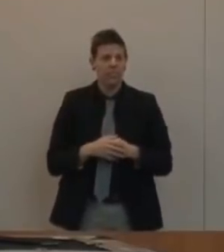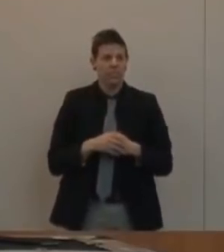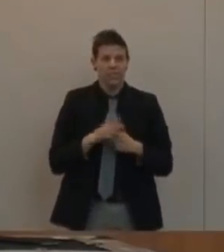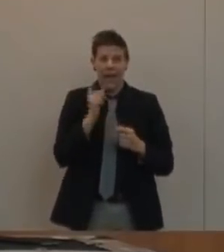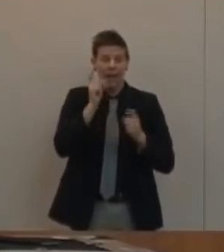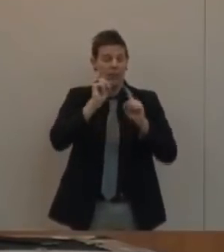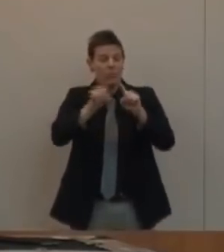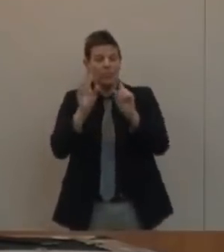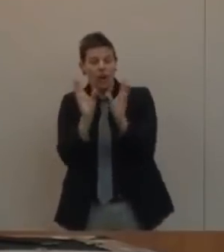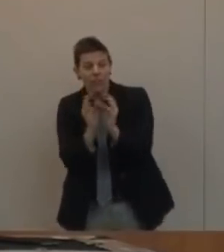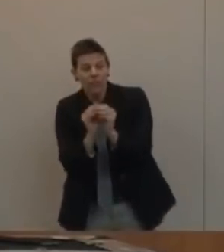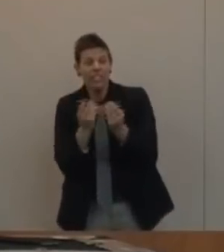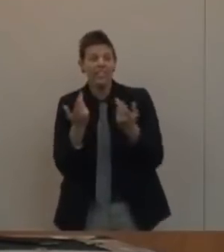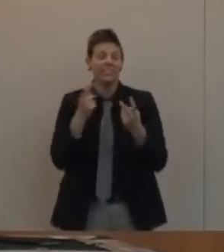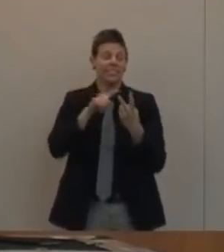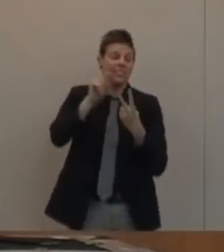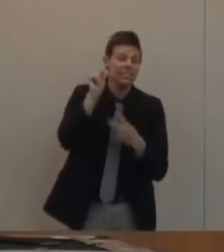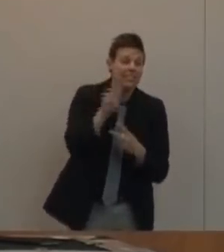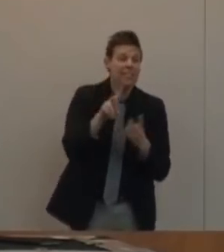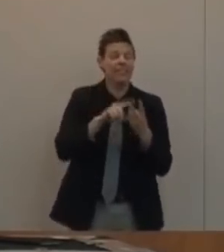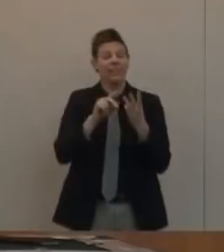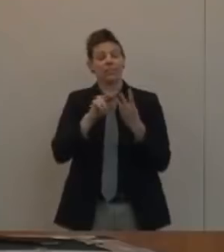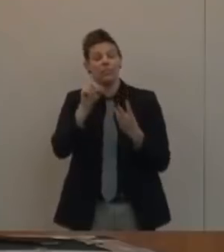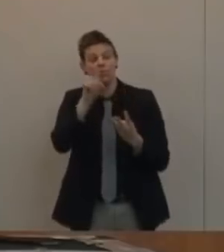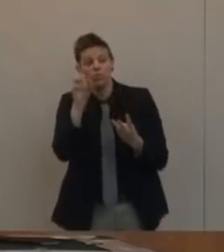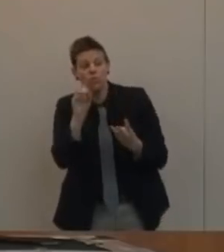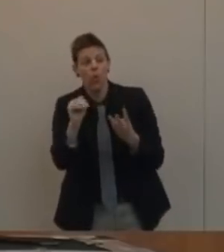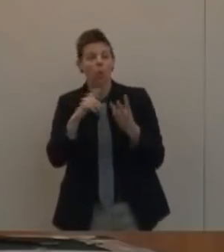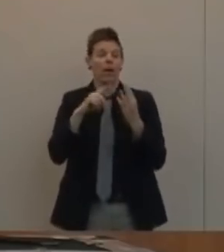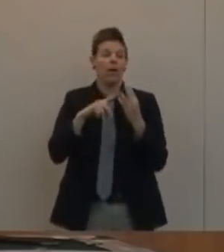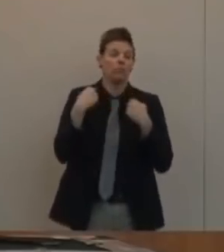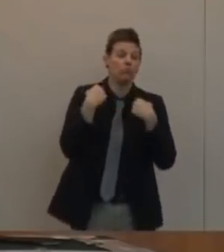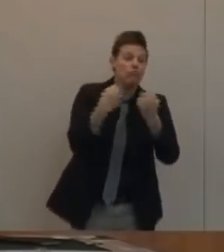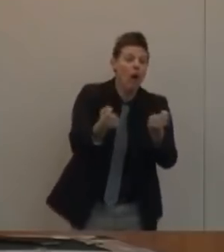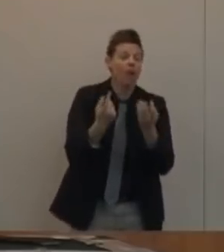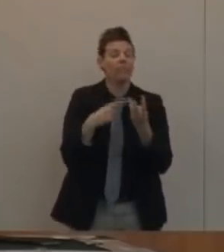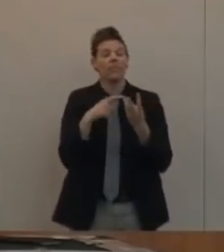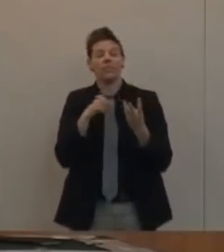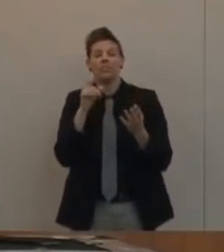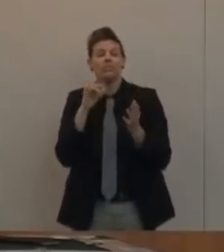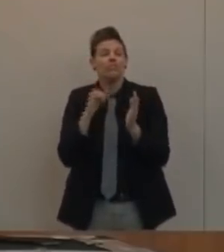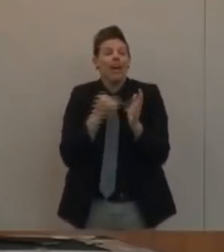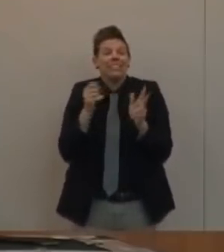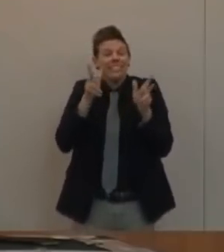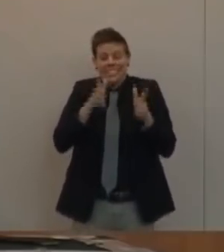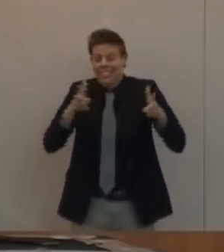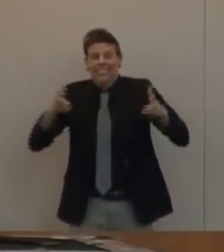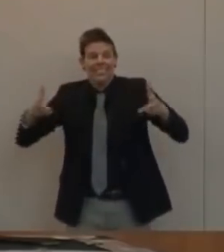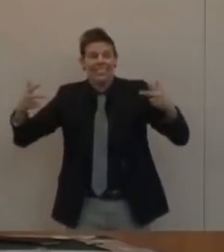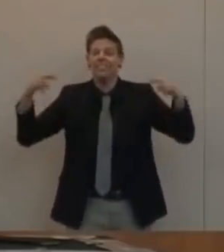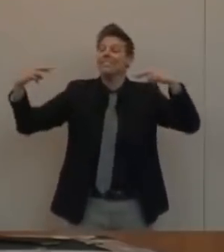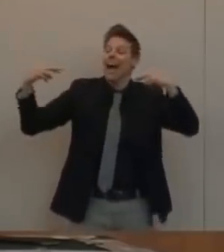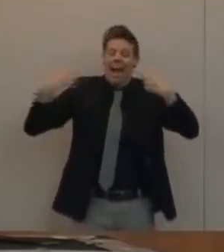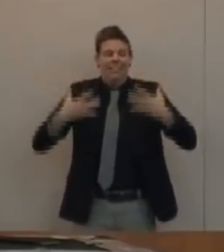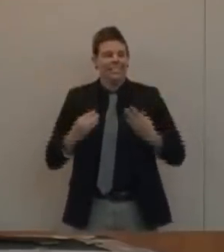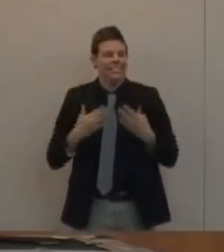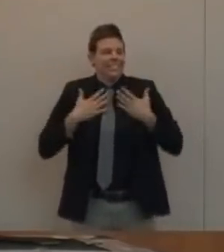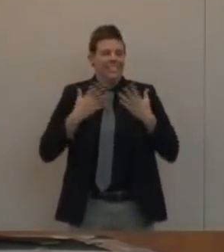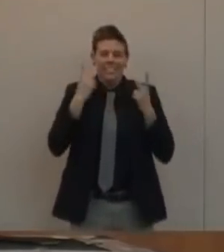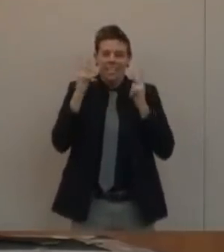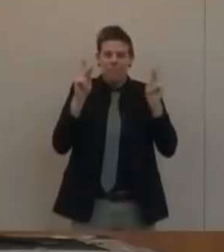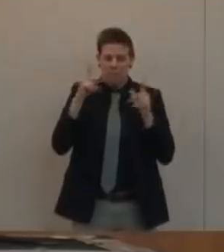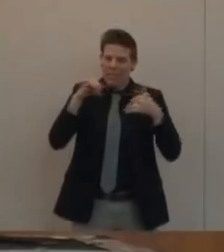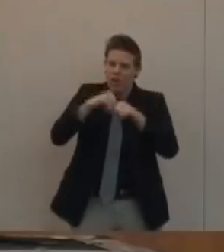Zoom, on the internet, where people drive in their cars but don't get out, and just sort of feel that solidarity of love and faith